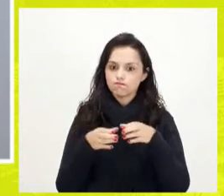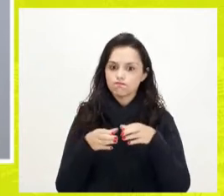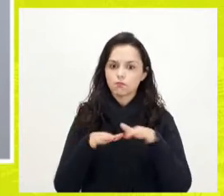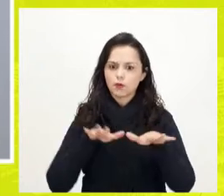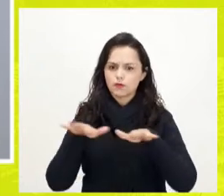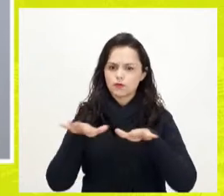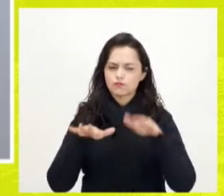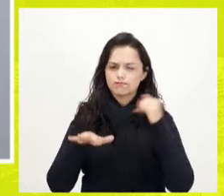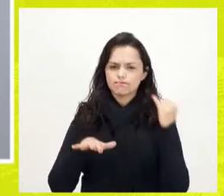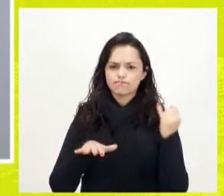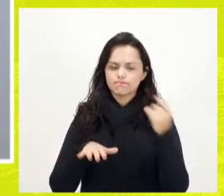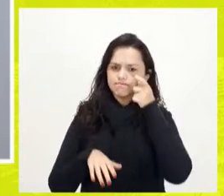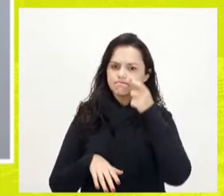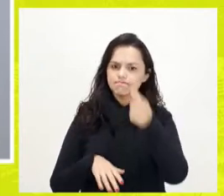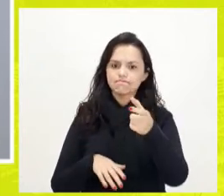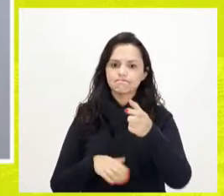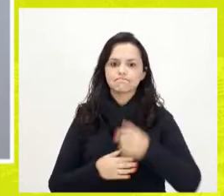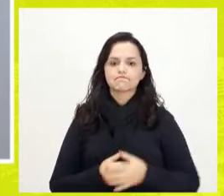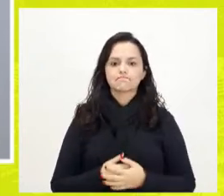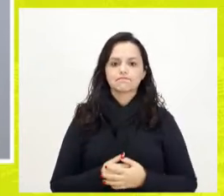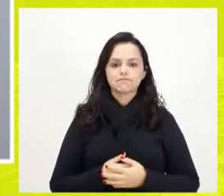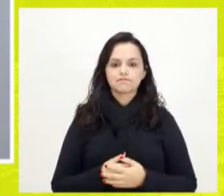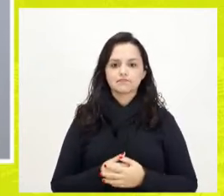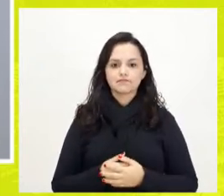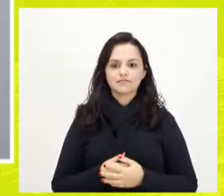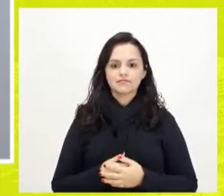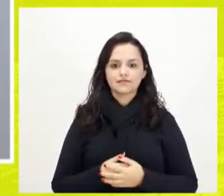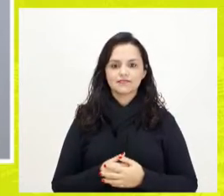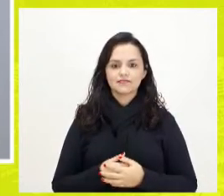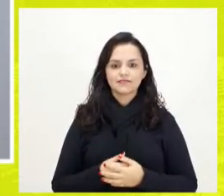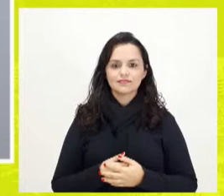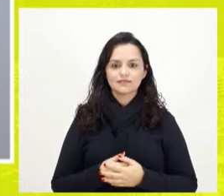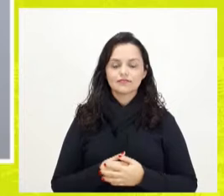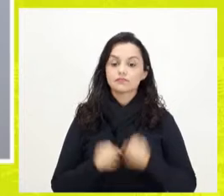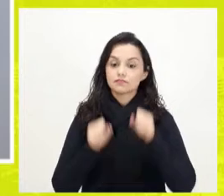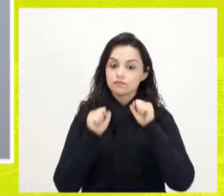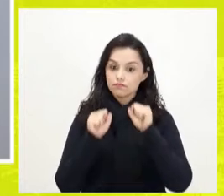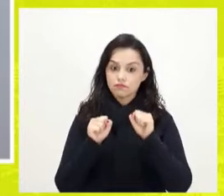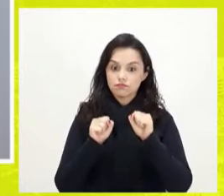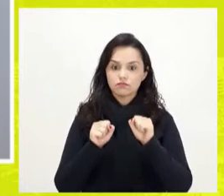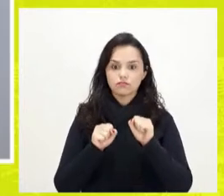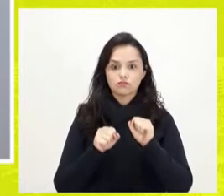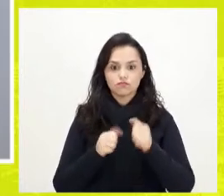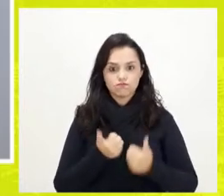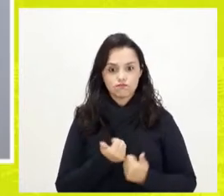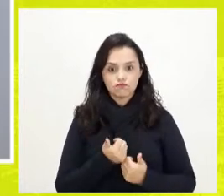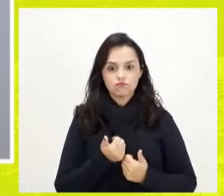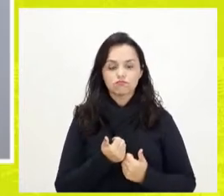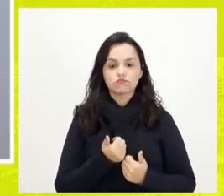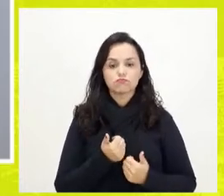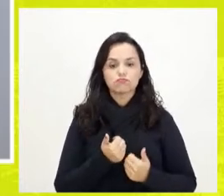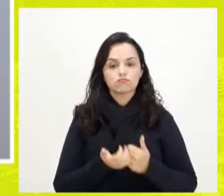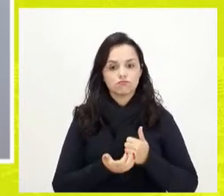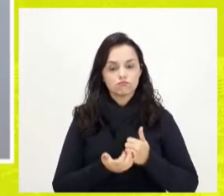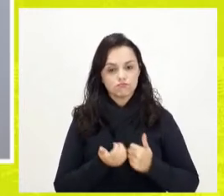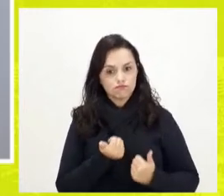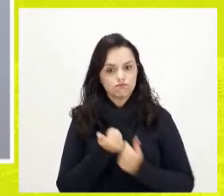working with this for such a long time and it can really